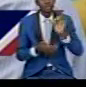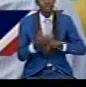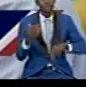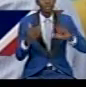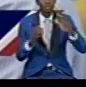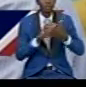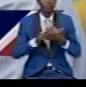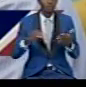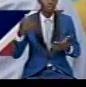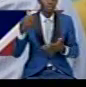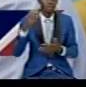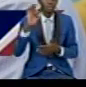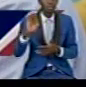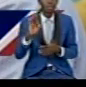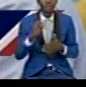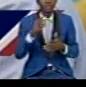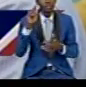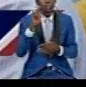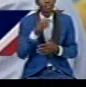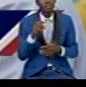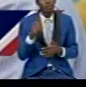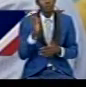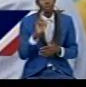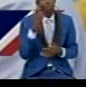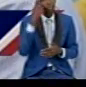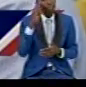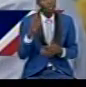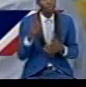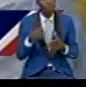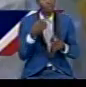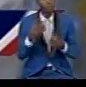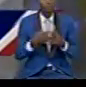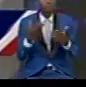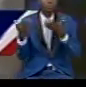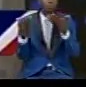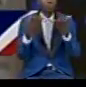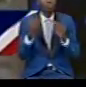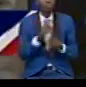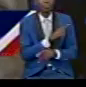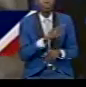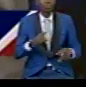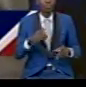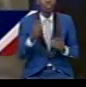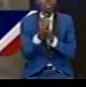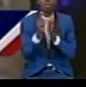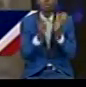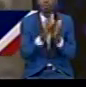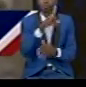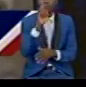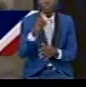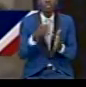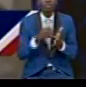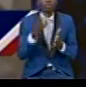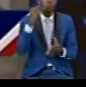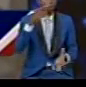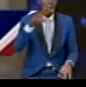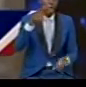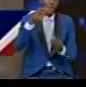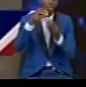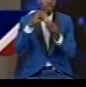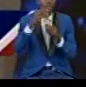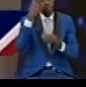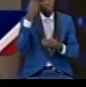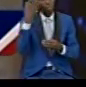19, therefore, wherefore then serveth the law? It was added because